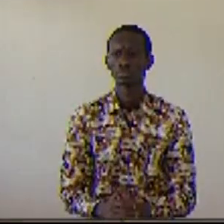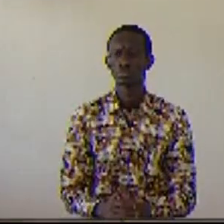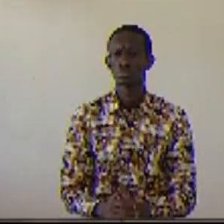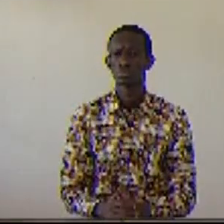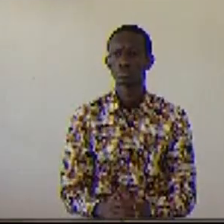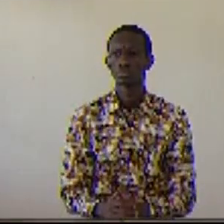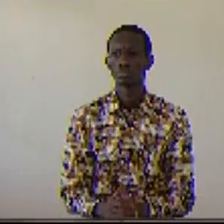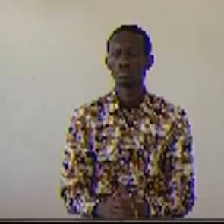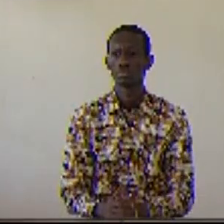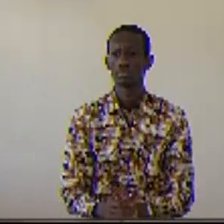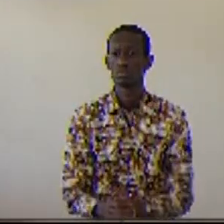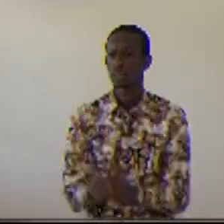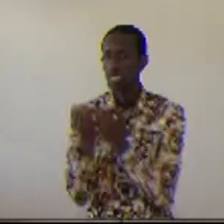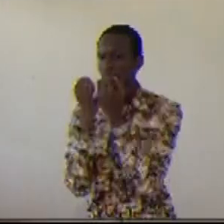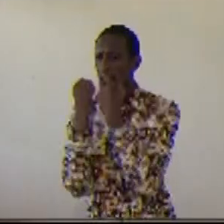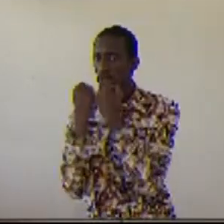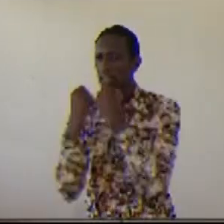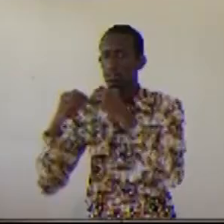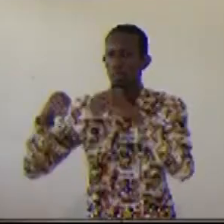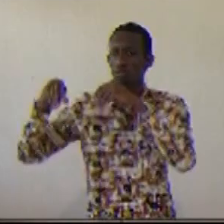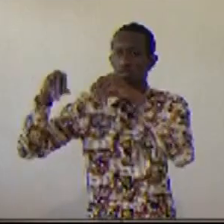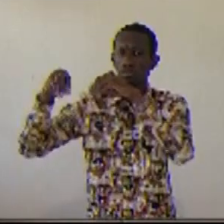maize flour